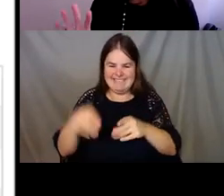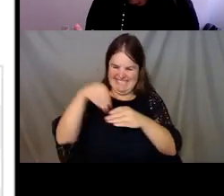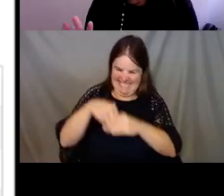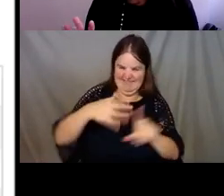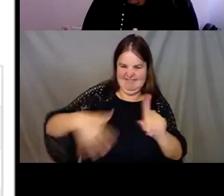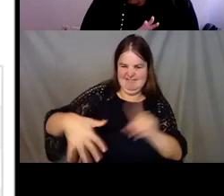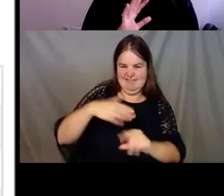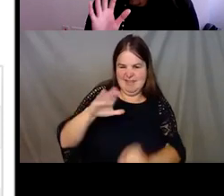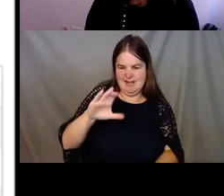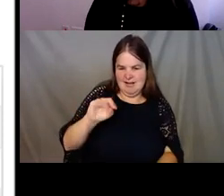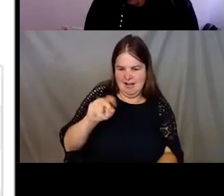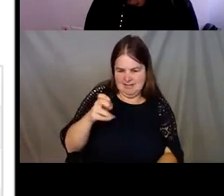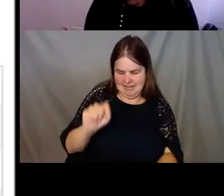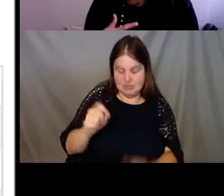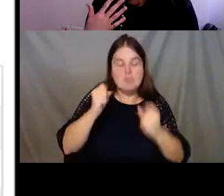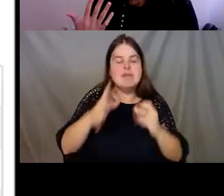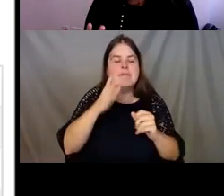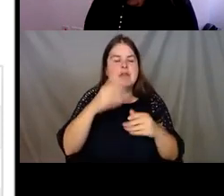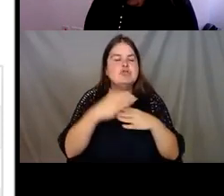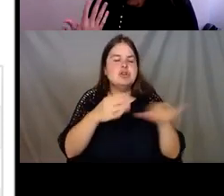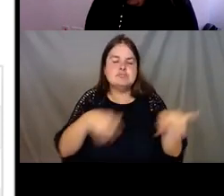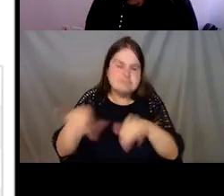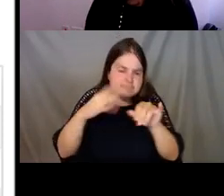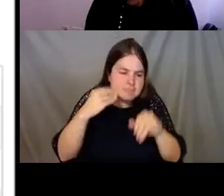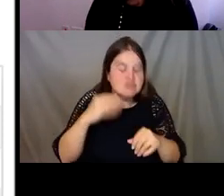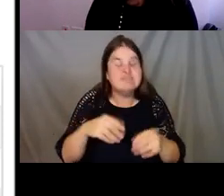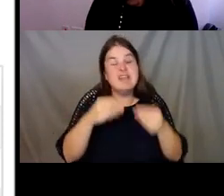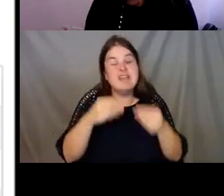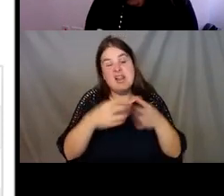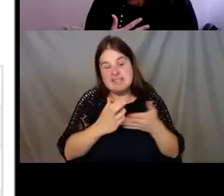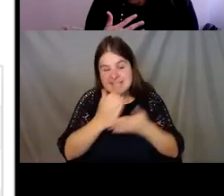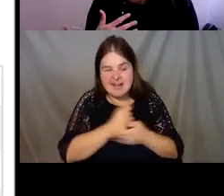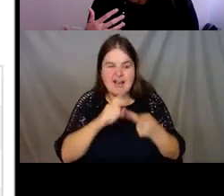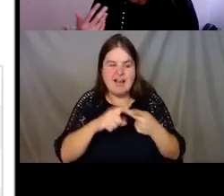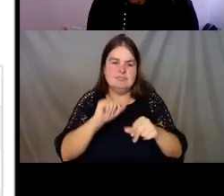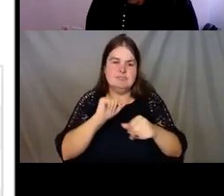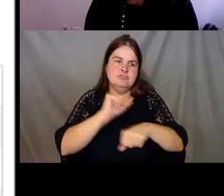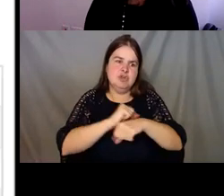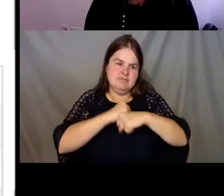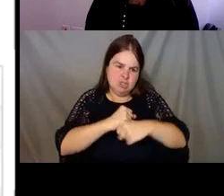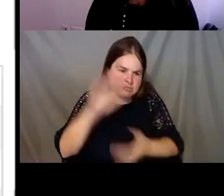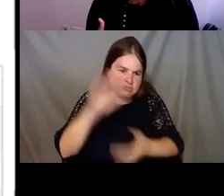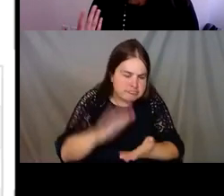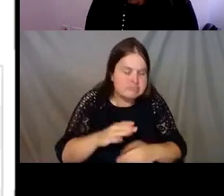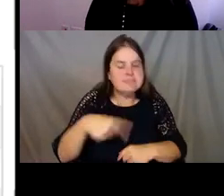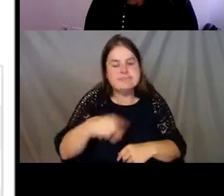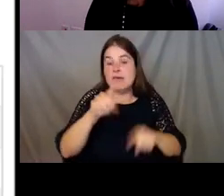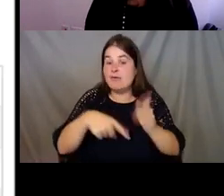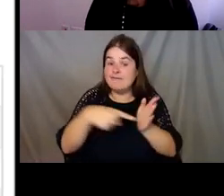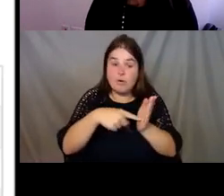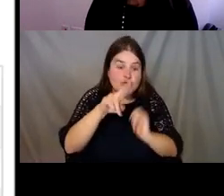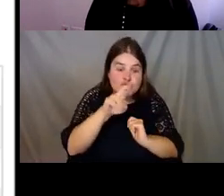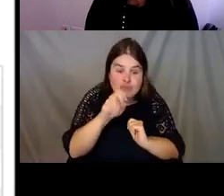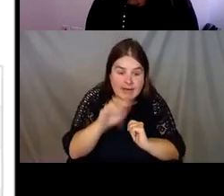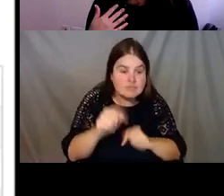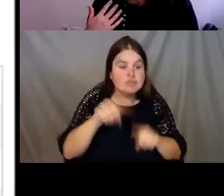lot of moms shared common experiences about loss of income and job security, you know, not being able to pay their rent or buy